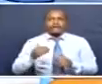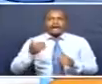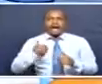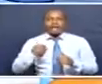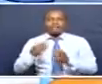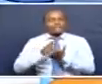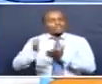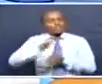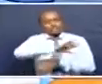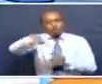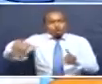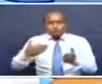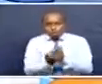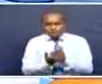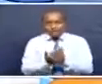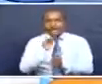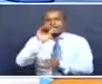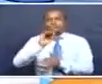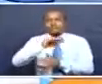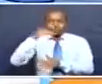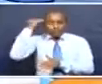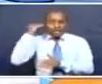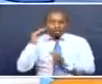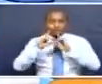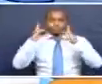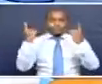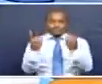casual and workers. And I have asked the departmental heads now to bring their needs, and this